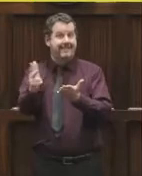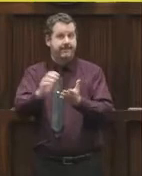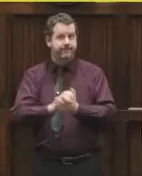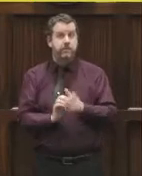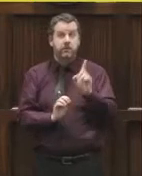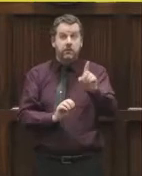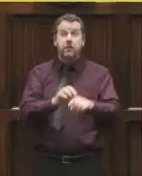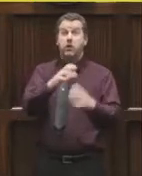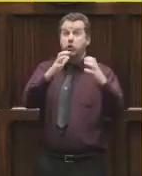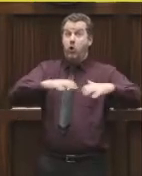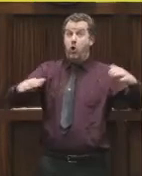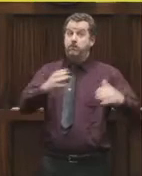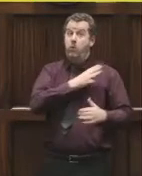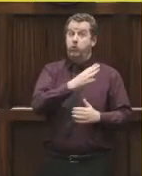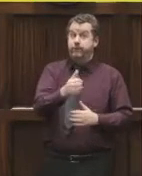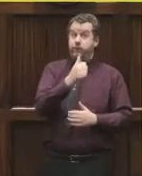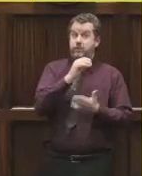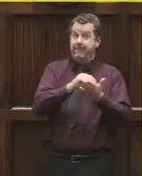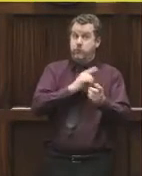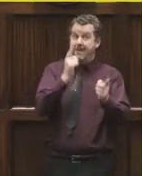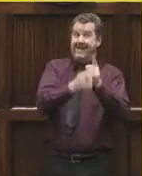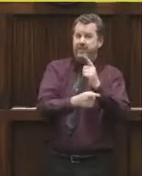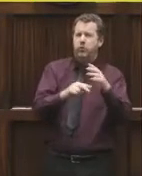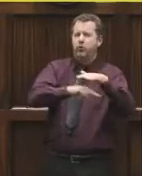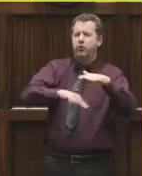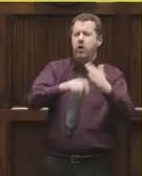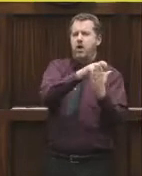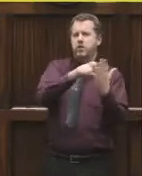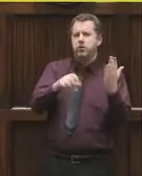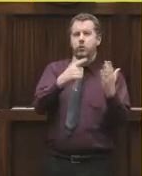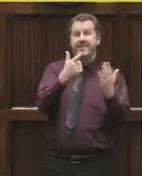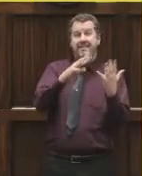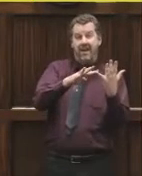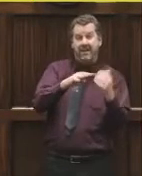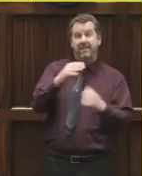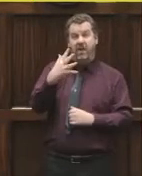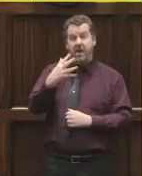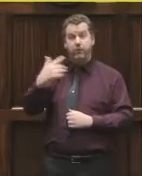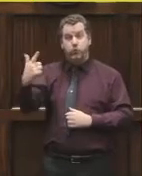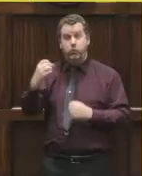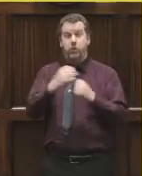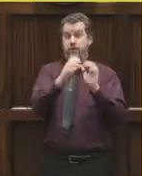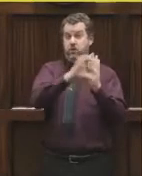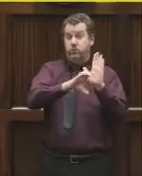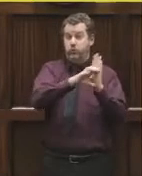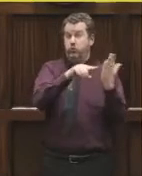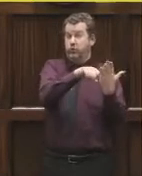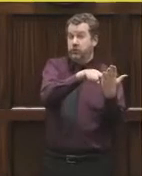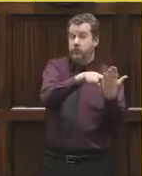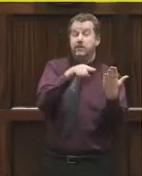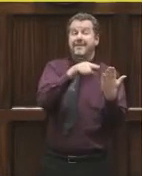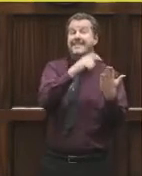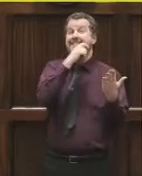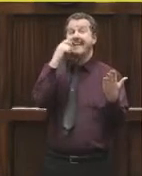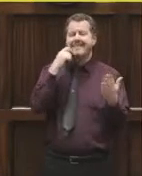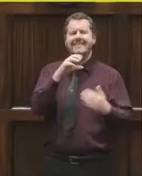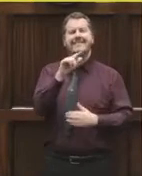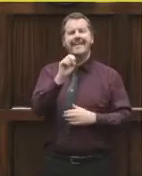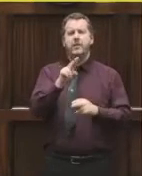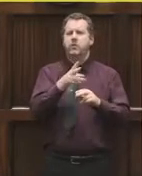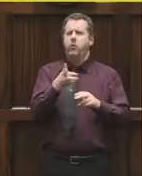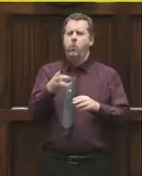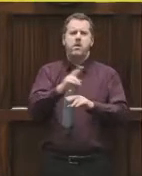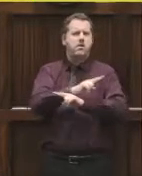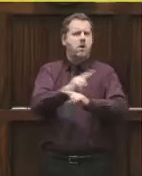by the way, has to be passed under Article 29(5)(2) of the Constitution, and which says that the state shall not be